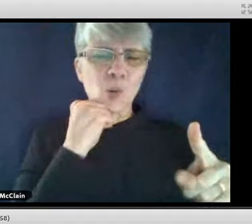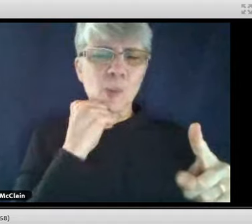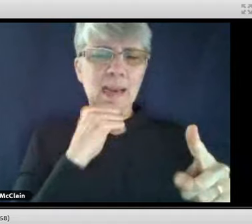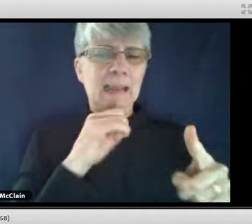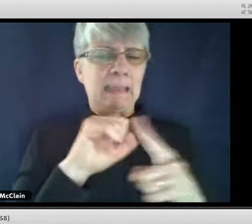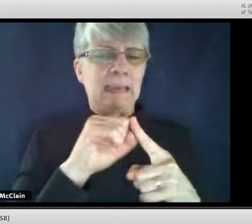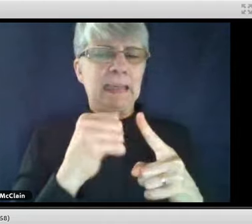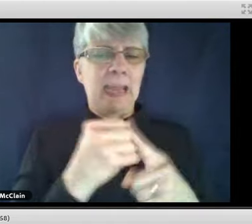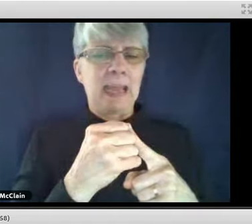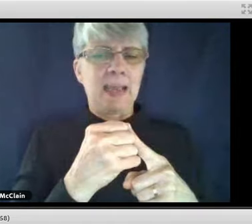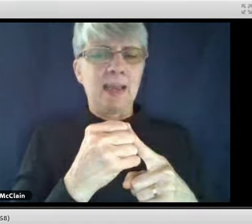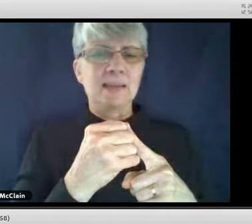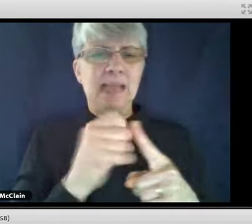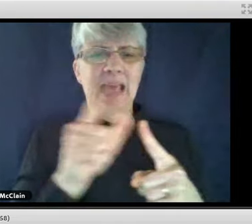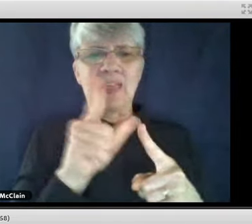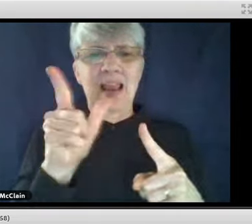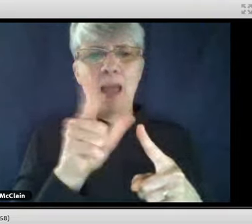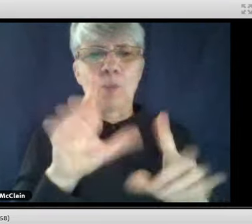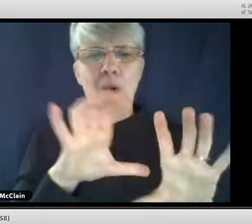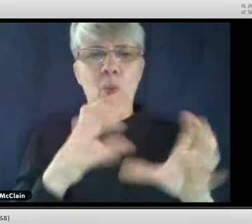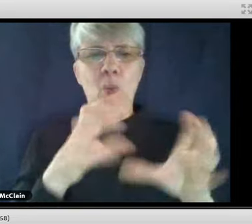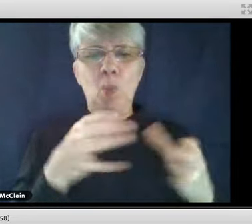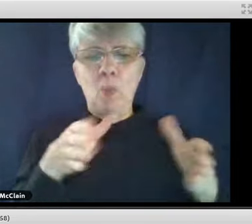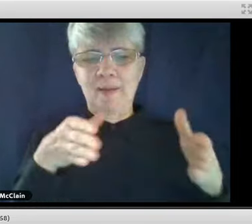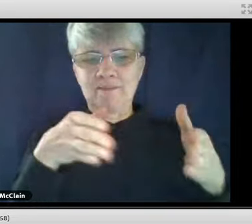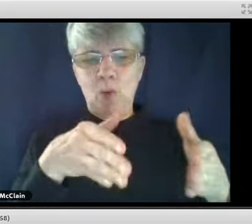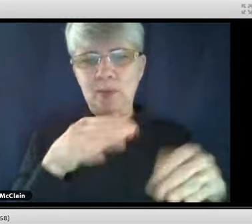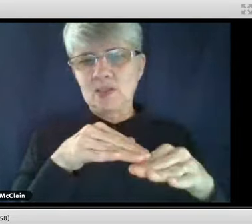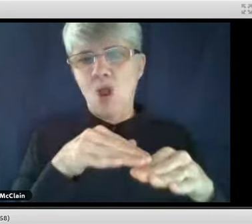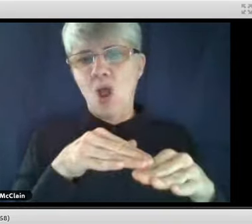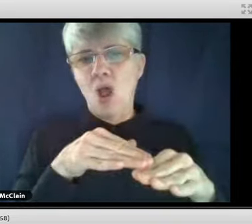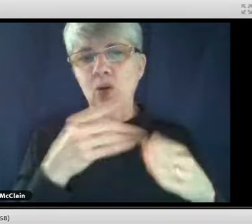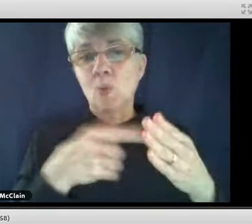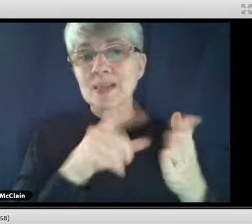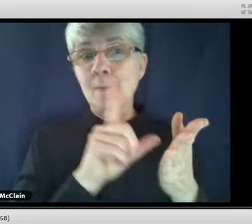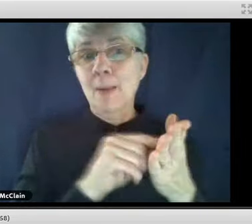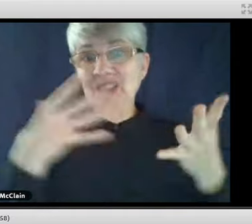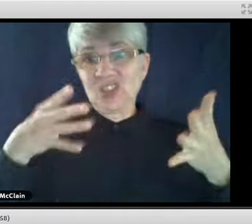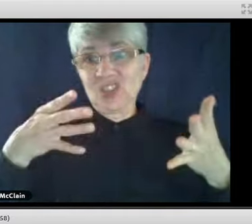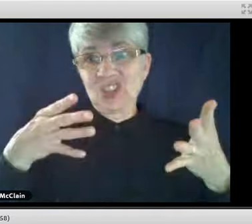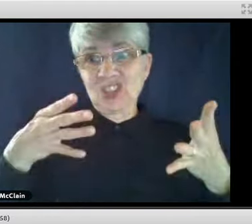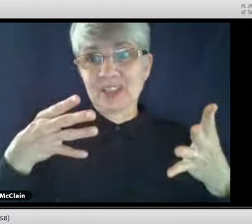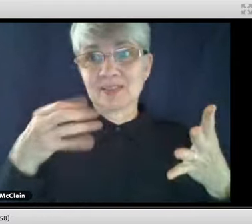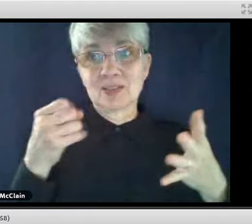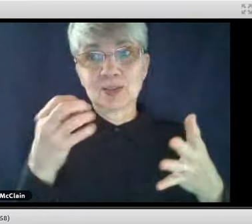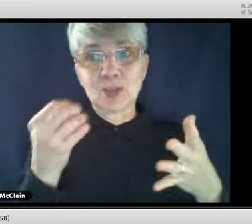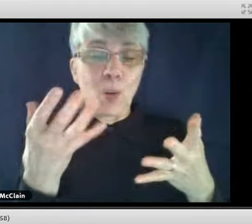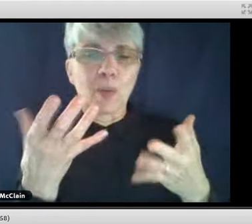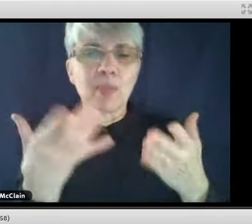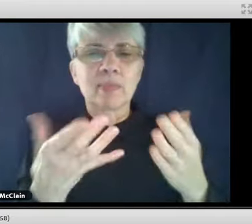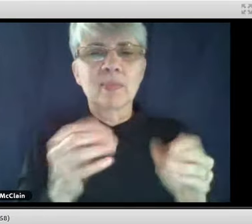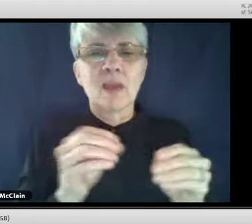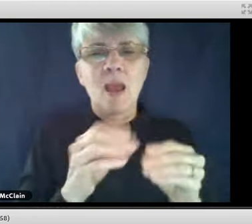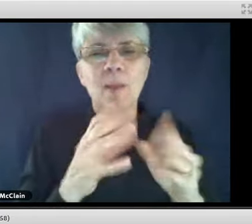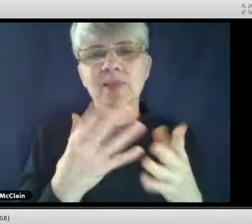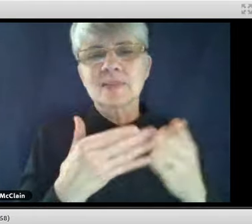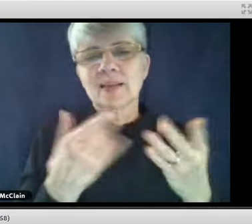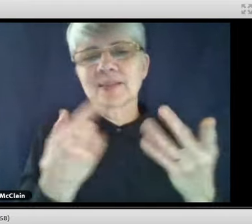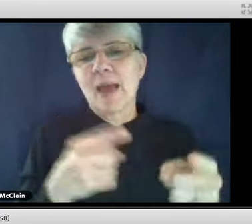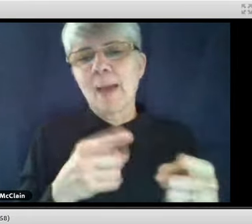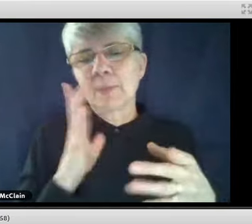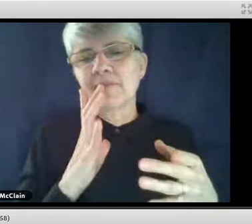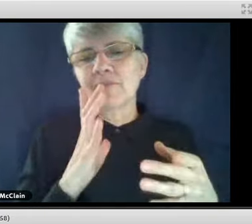least in kind of the library world, we tend to really just focus on what's been published. Obviously there have been things, obviously, that we